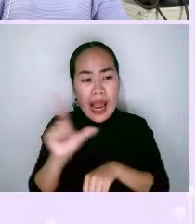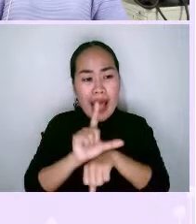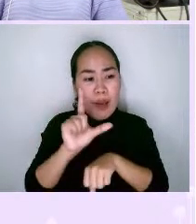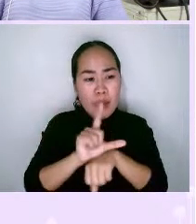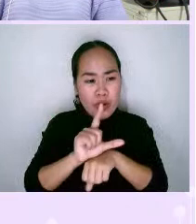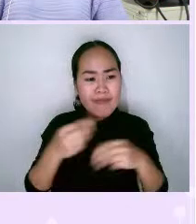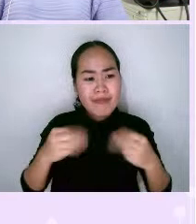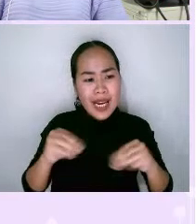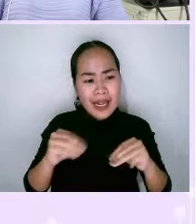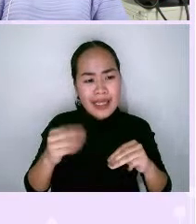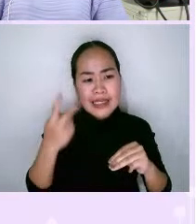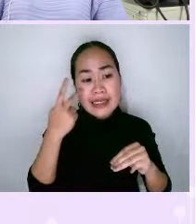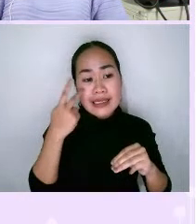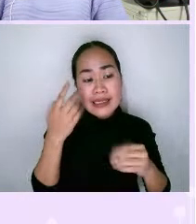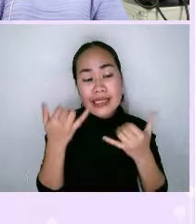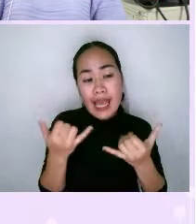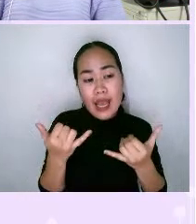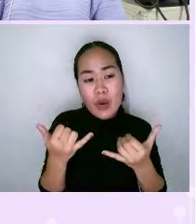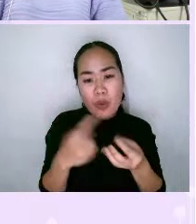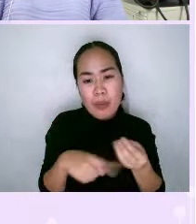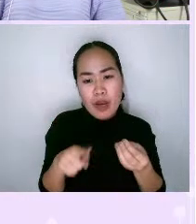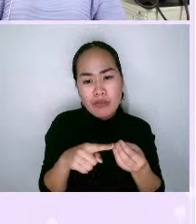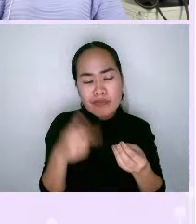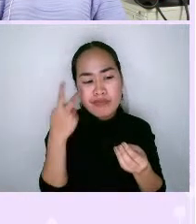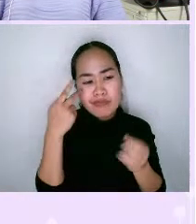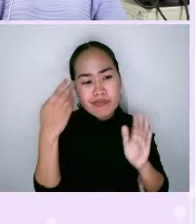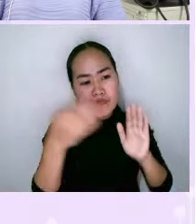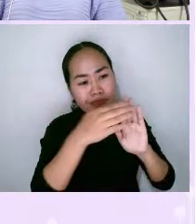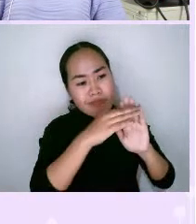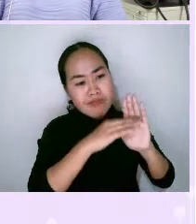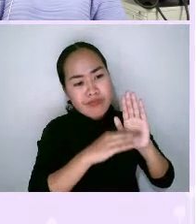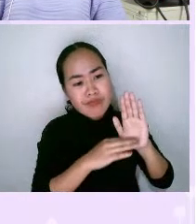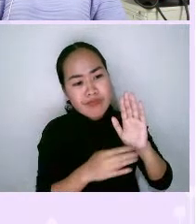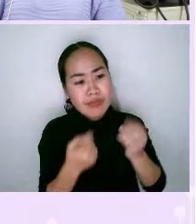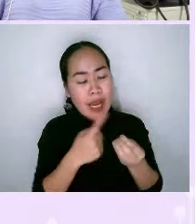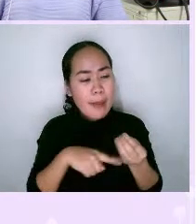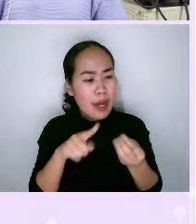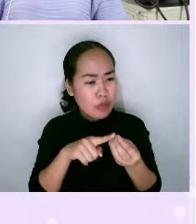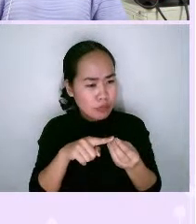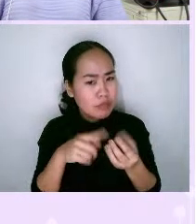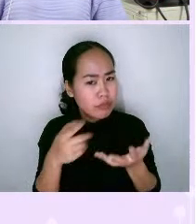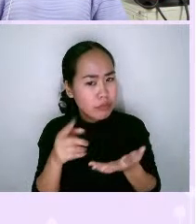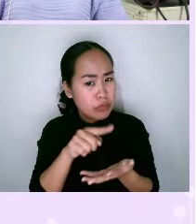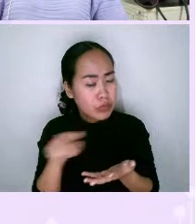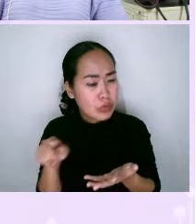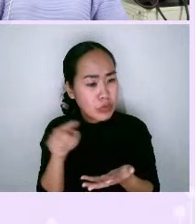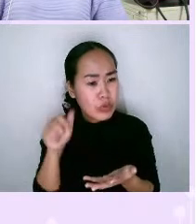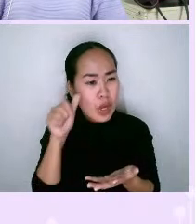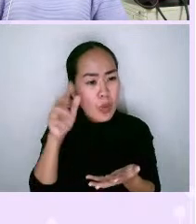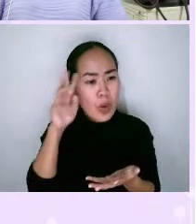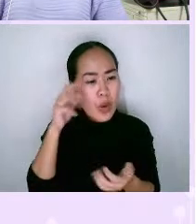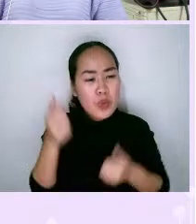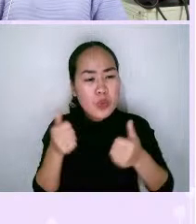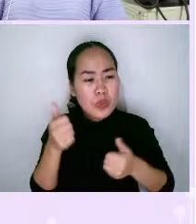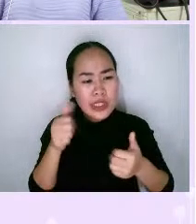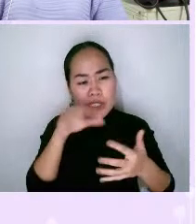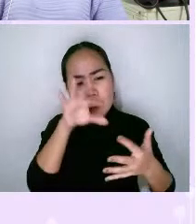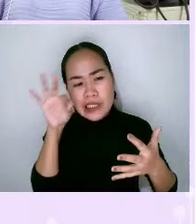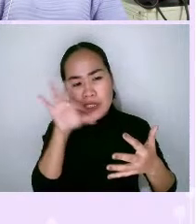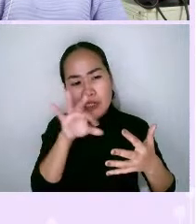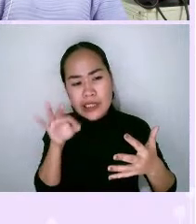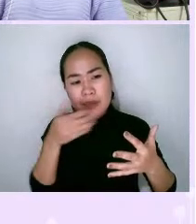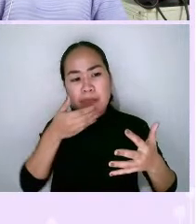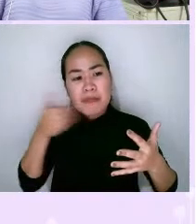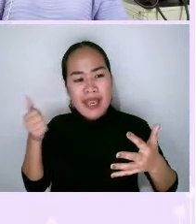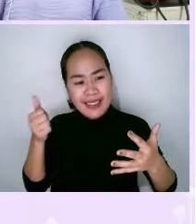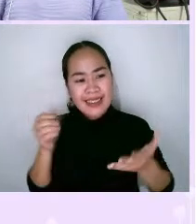ng tinatawag or na-highlight natin na informed career choice ang ating mga kabataan at ang ating mga